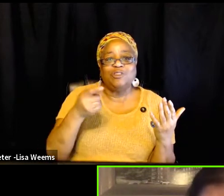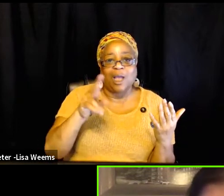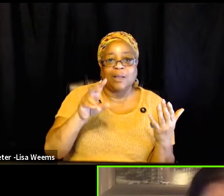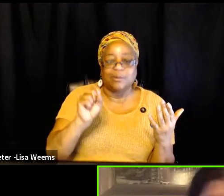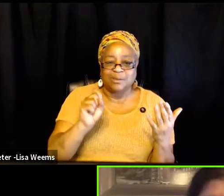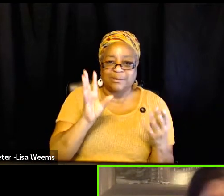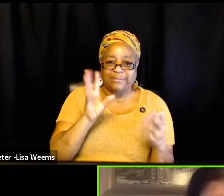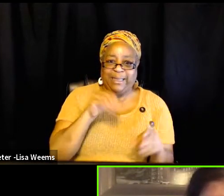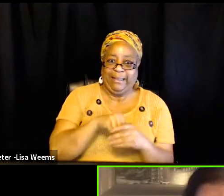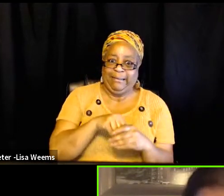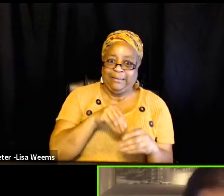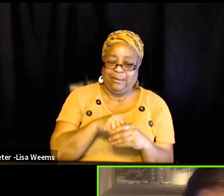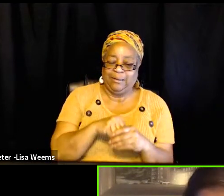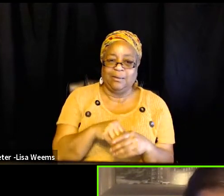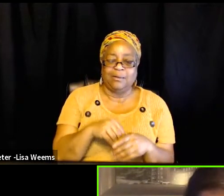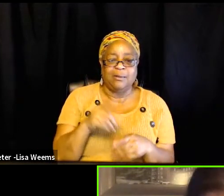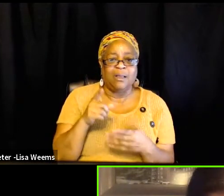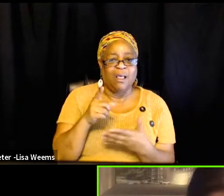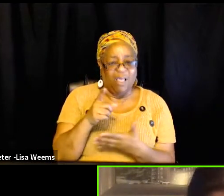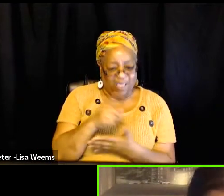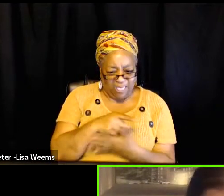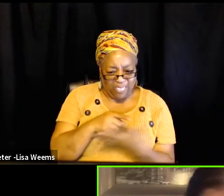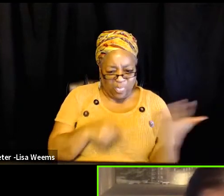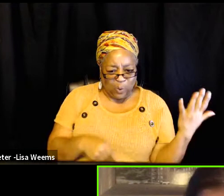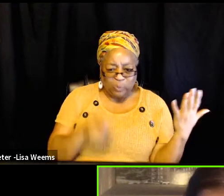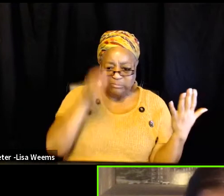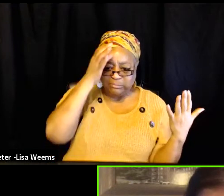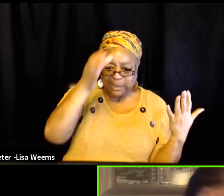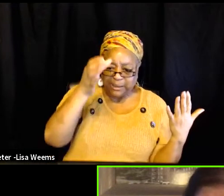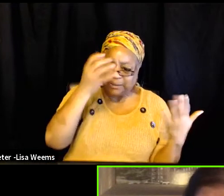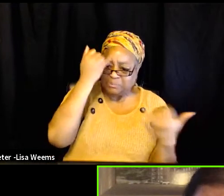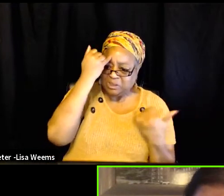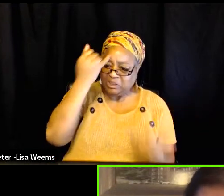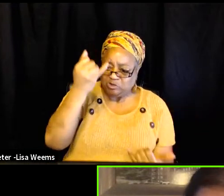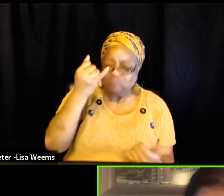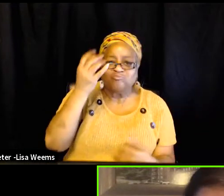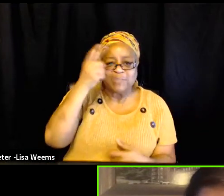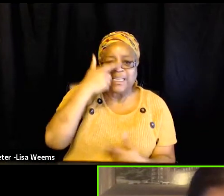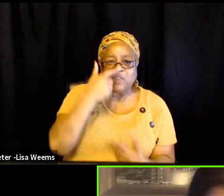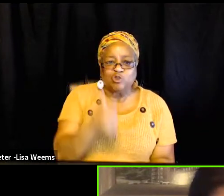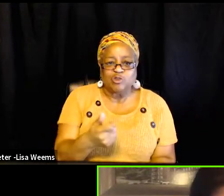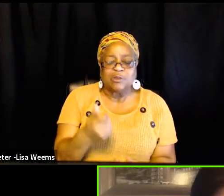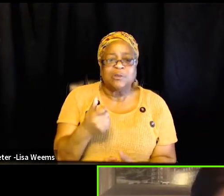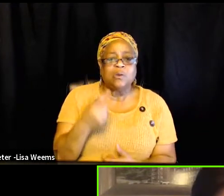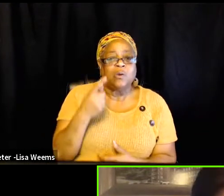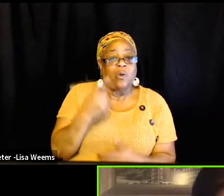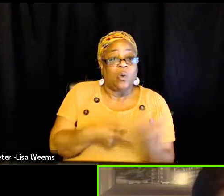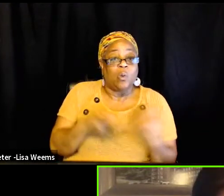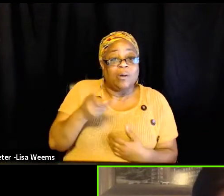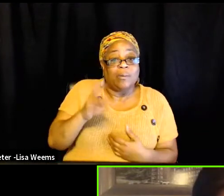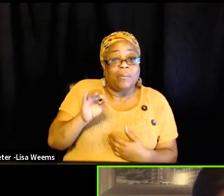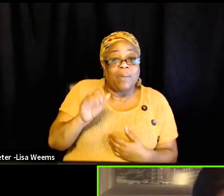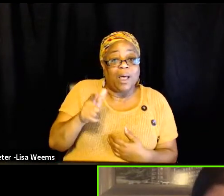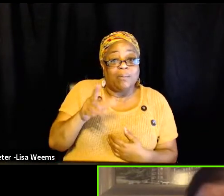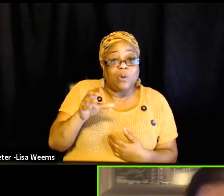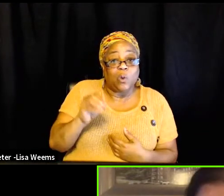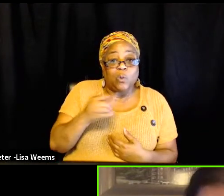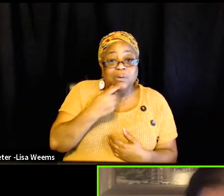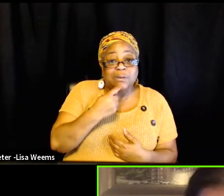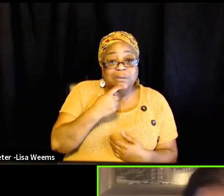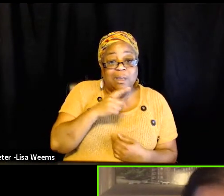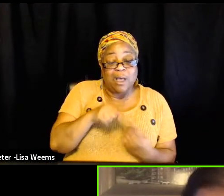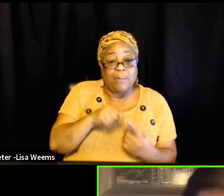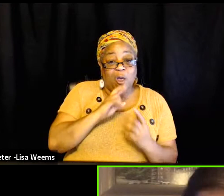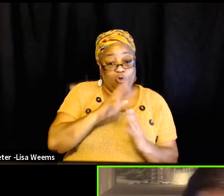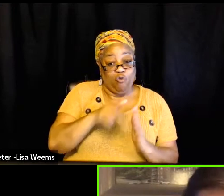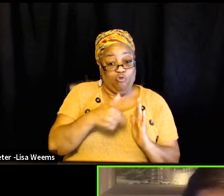also equally interesting to think about in terms of what Pablo is saying around the role of an